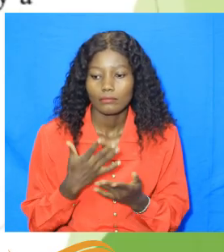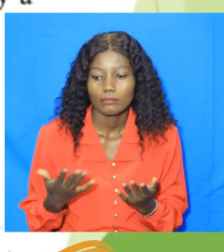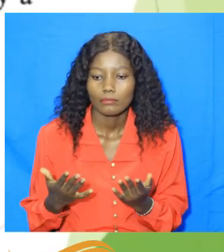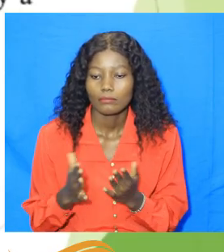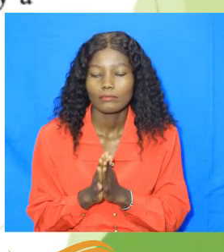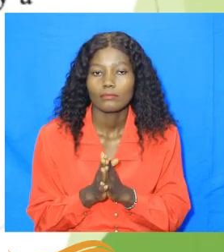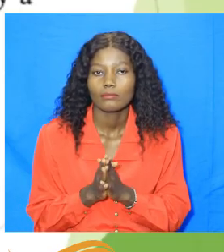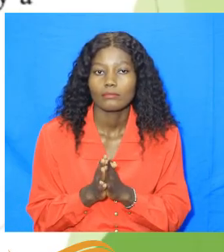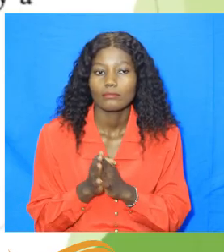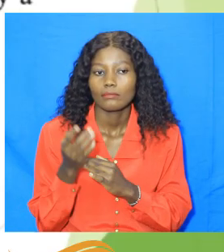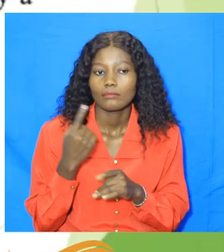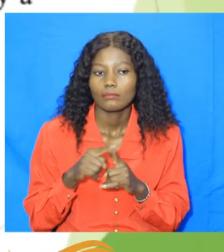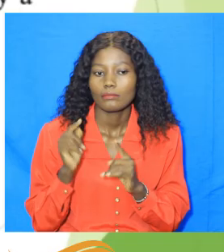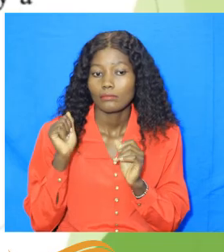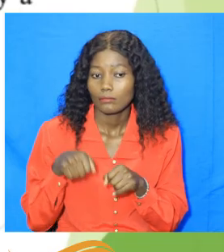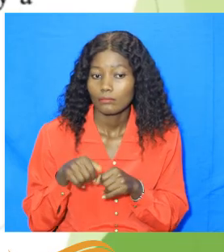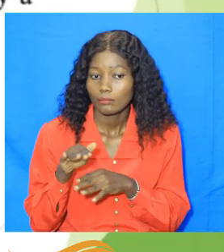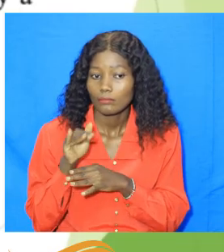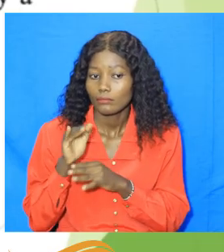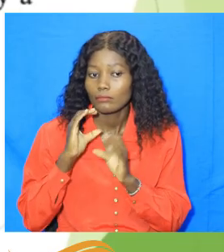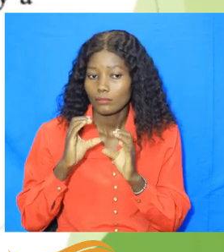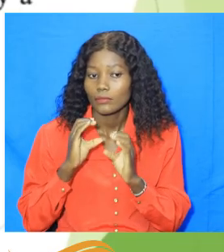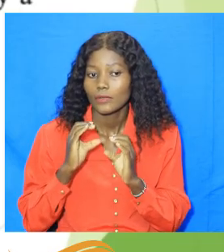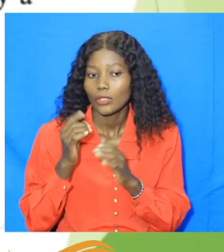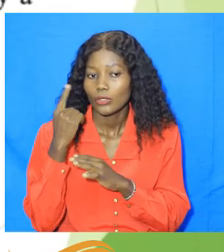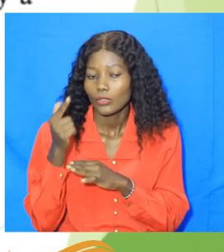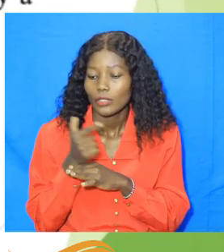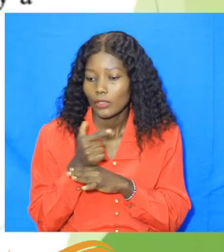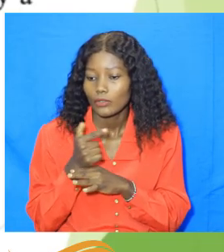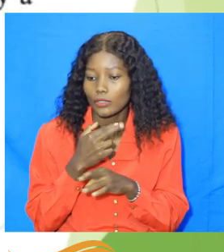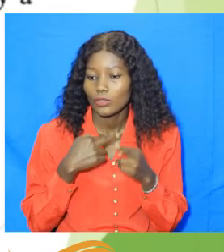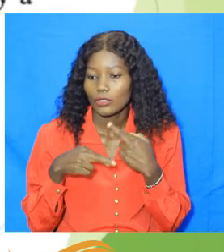now? Are you getting me?